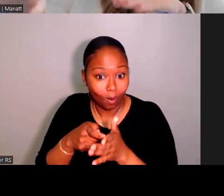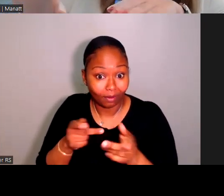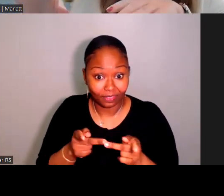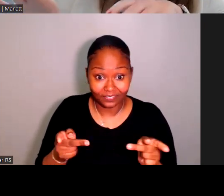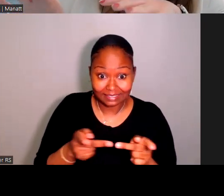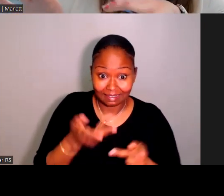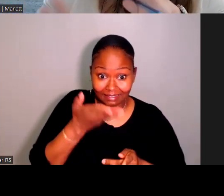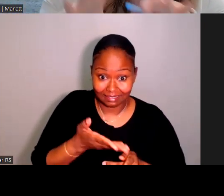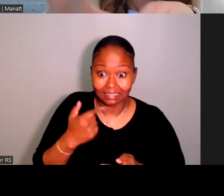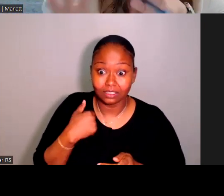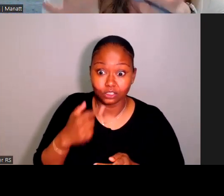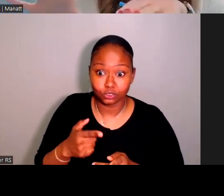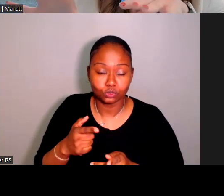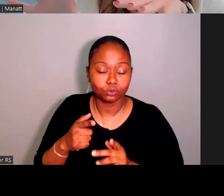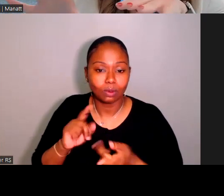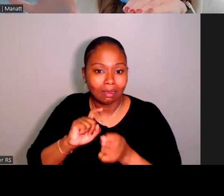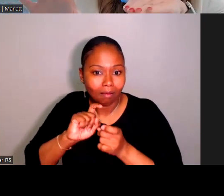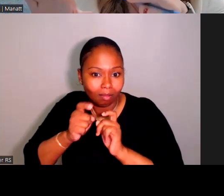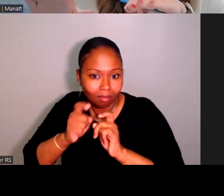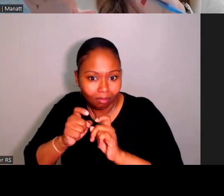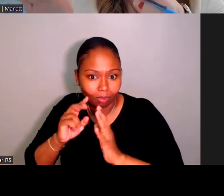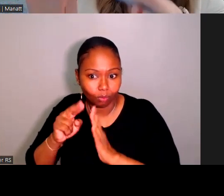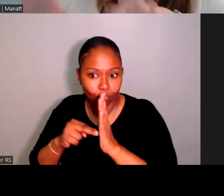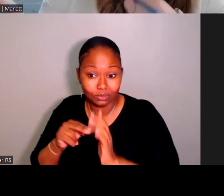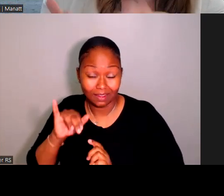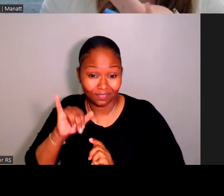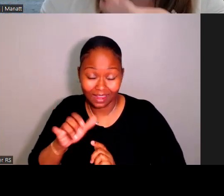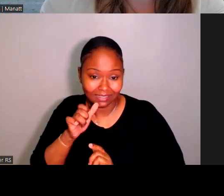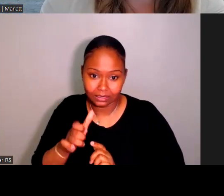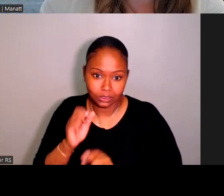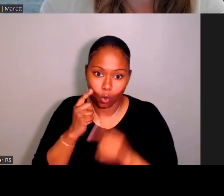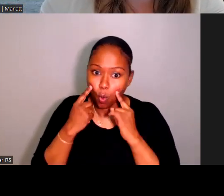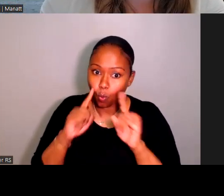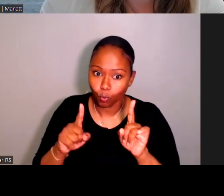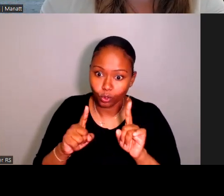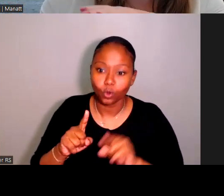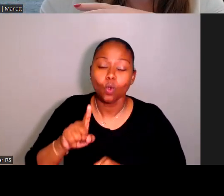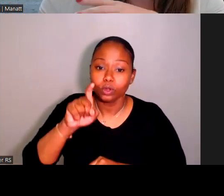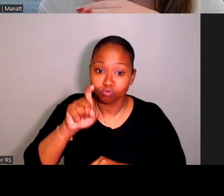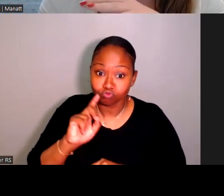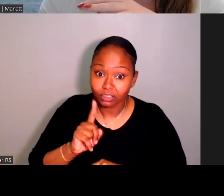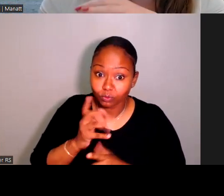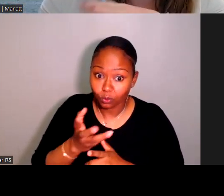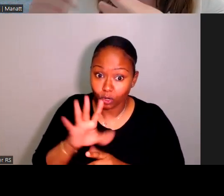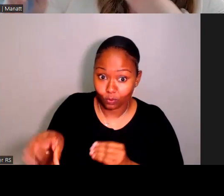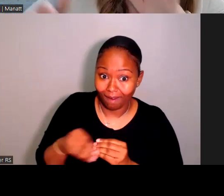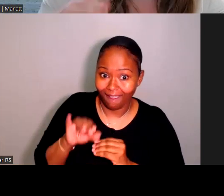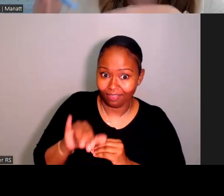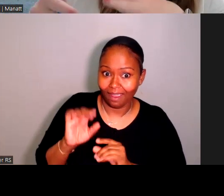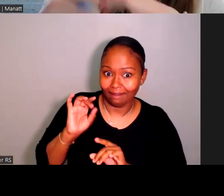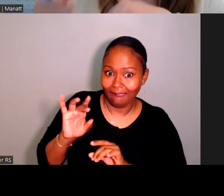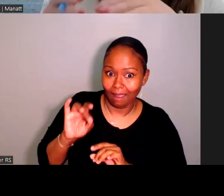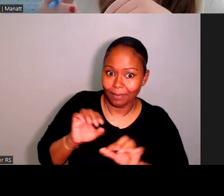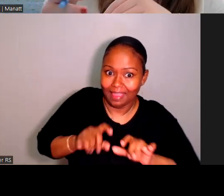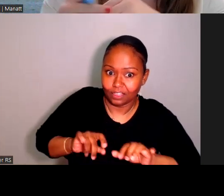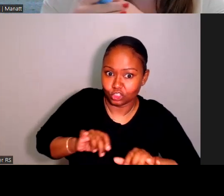if anyone feels that that general framework isn't landing right for them, really invite you to drop that in the chat. Because we'd love to